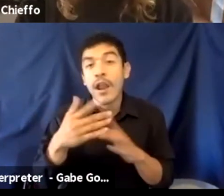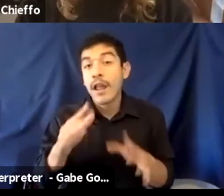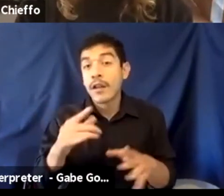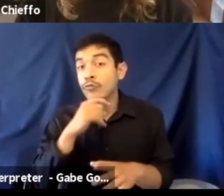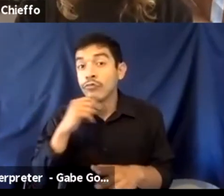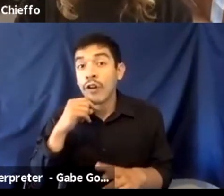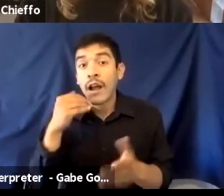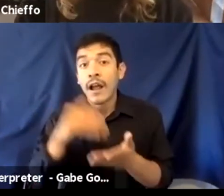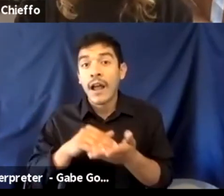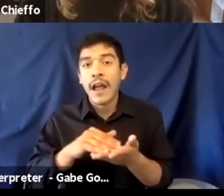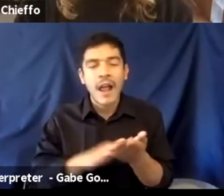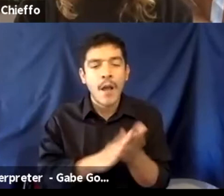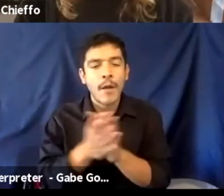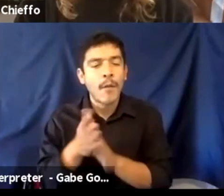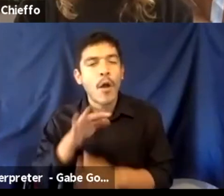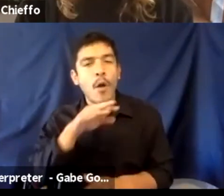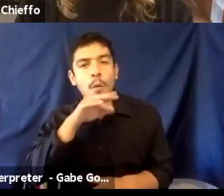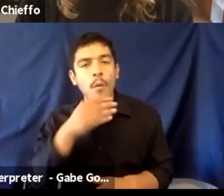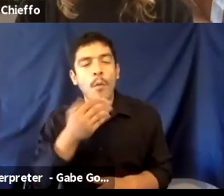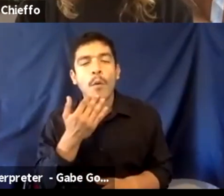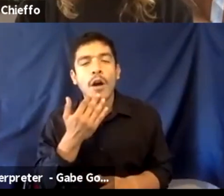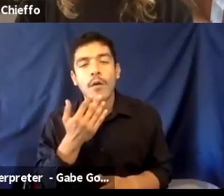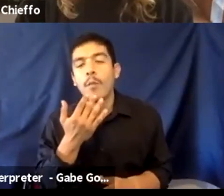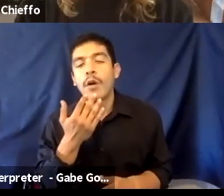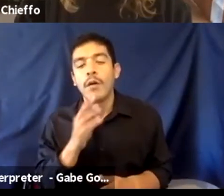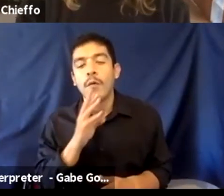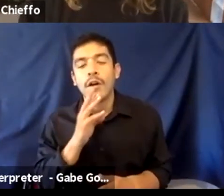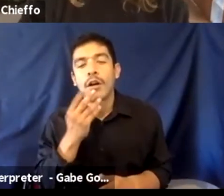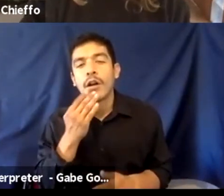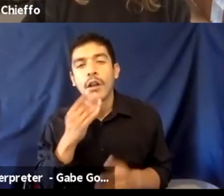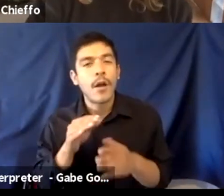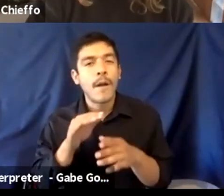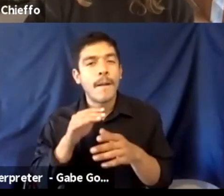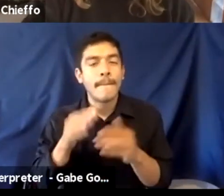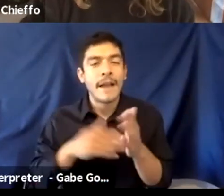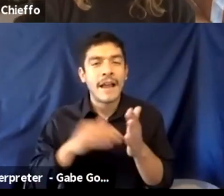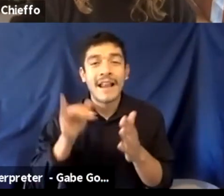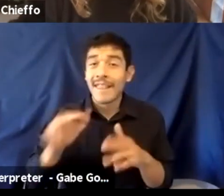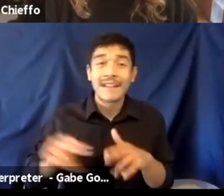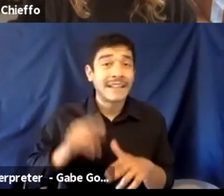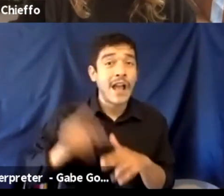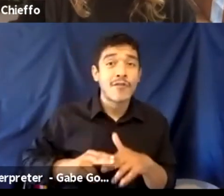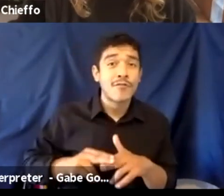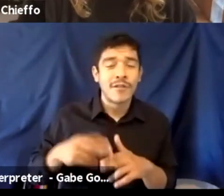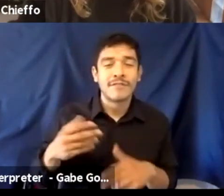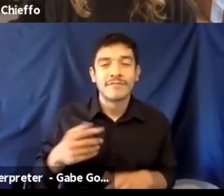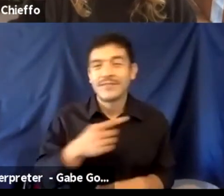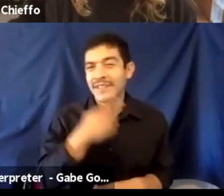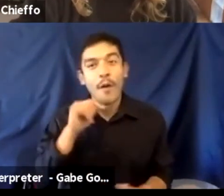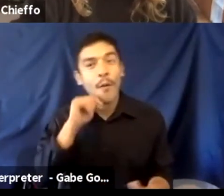makes a whole watercolor paint palette you can use that's completely natural. Cool. That's awesome.